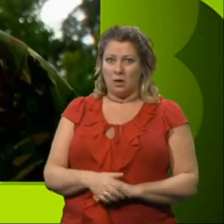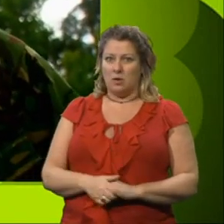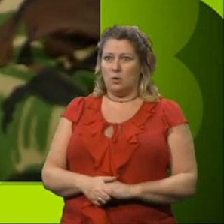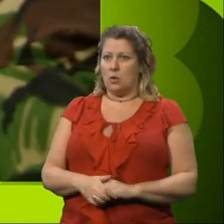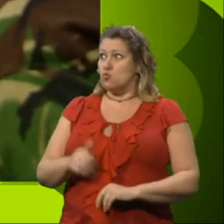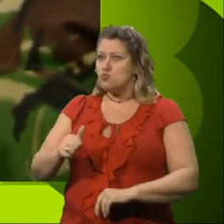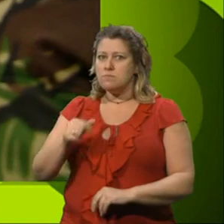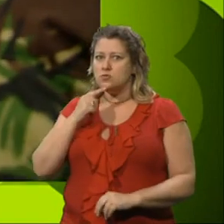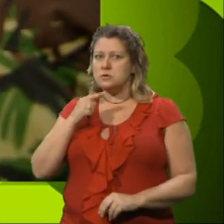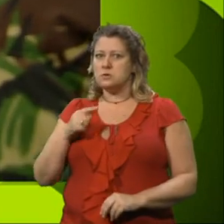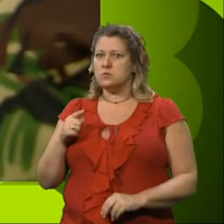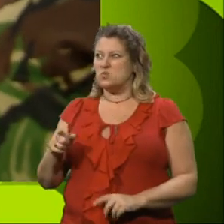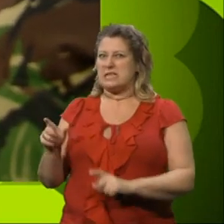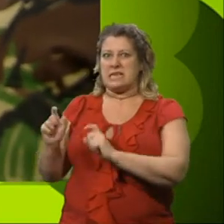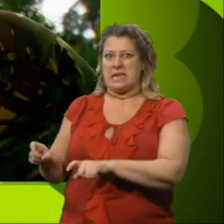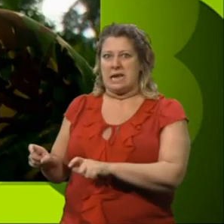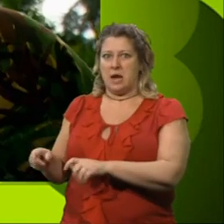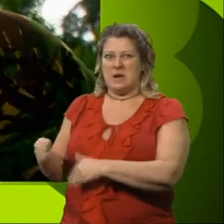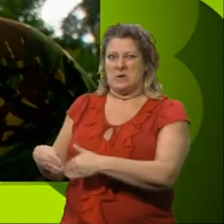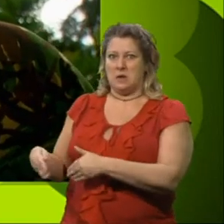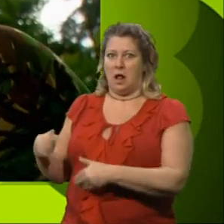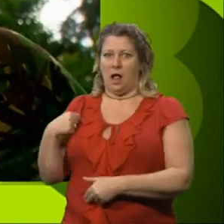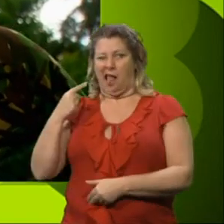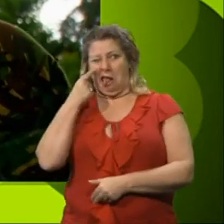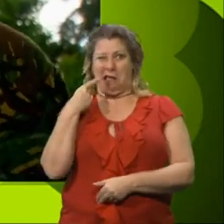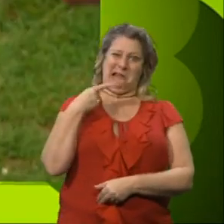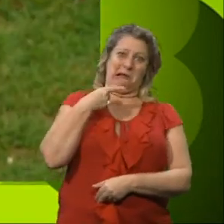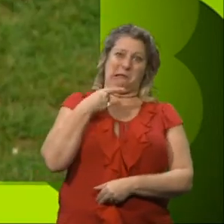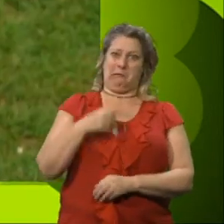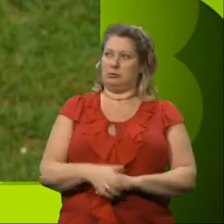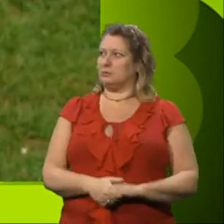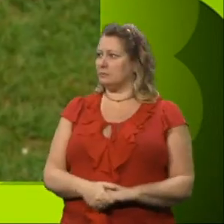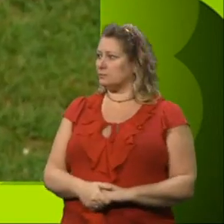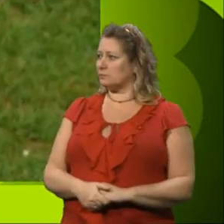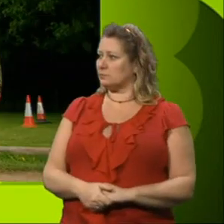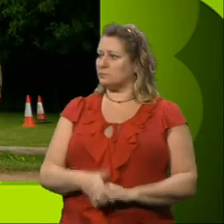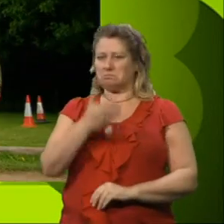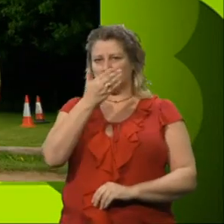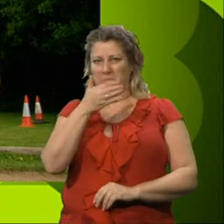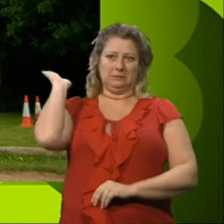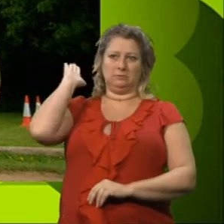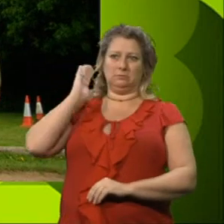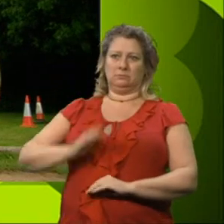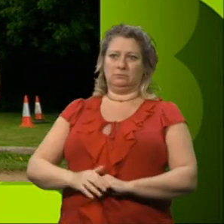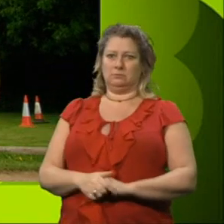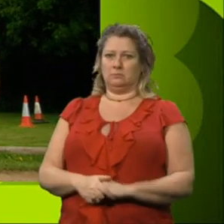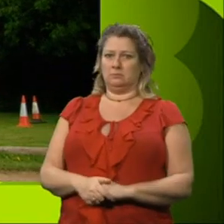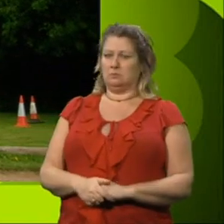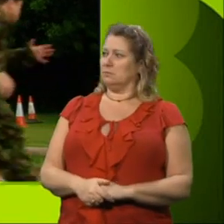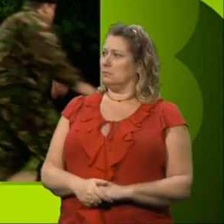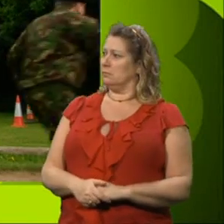Good boy. Keep him busy, and I'll have a look over here. Dismissed!